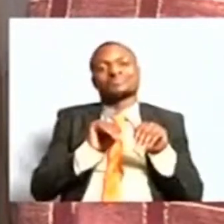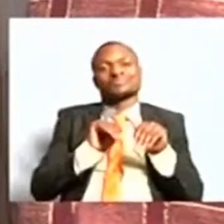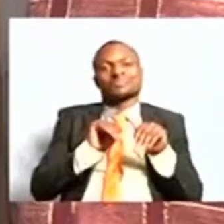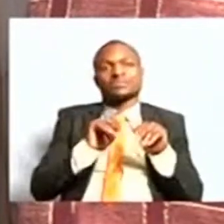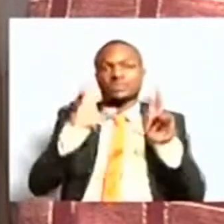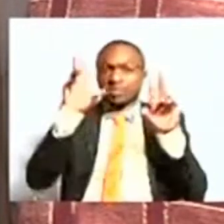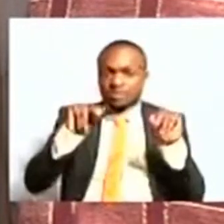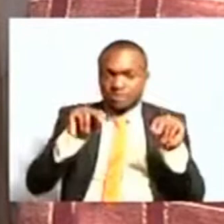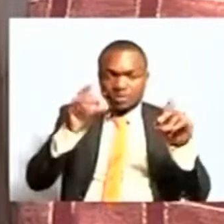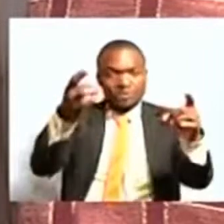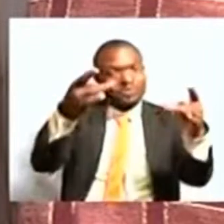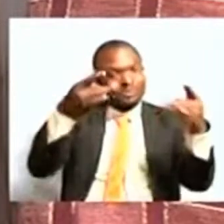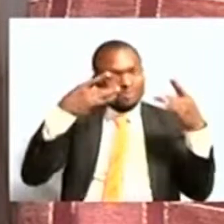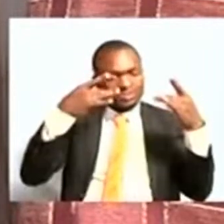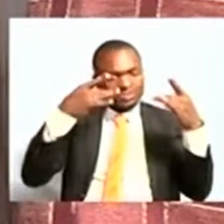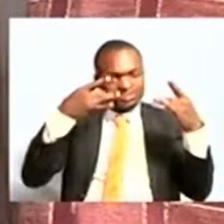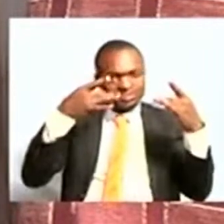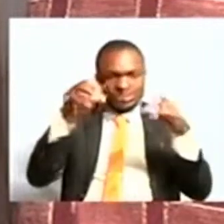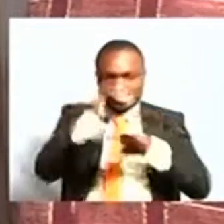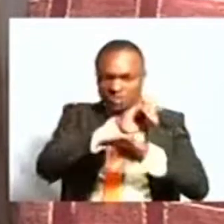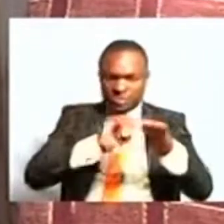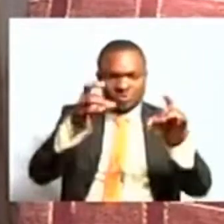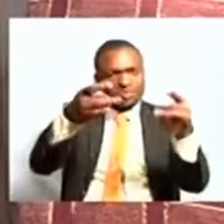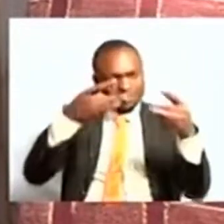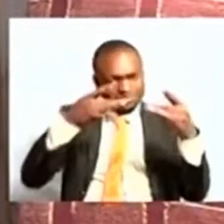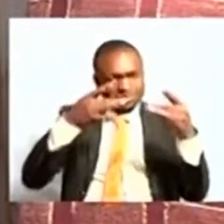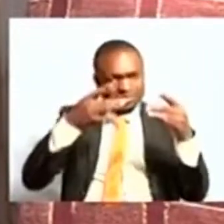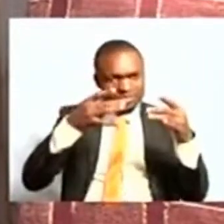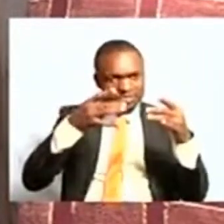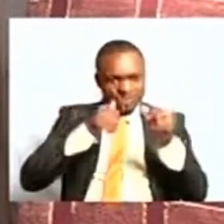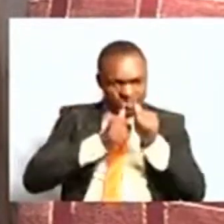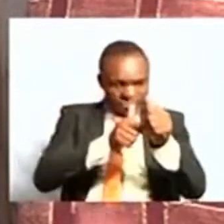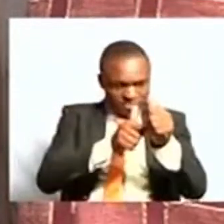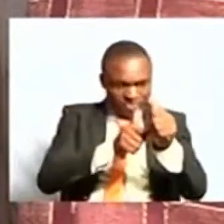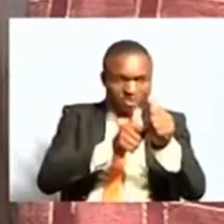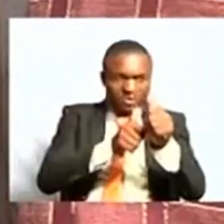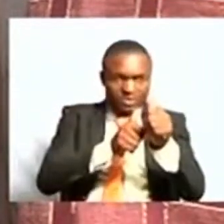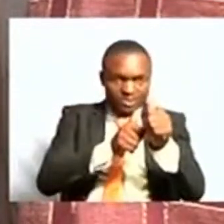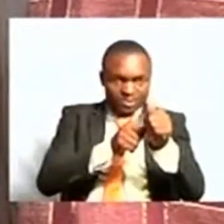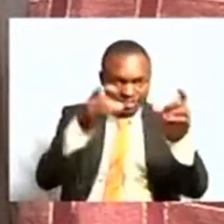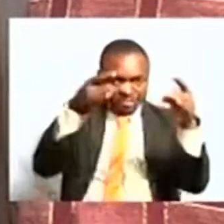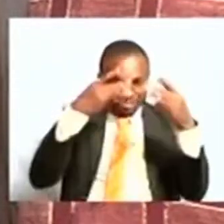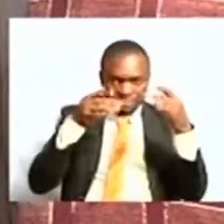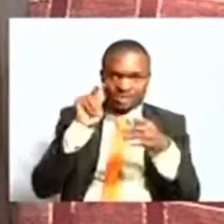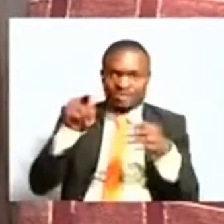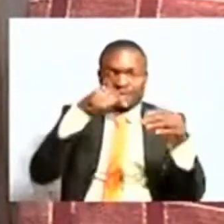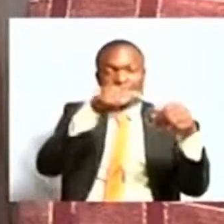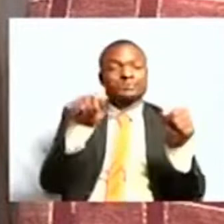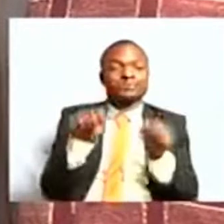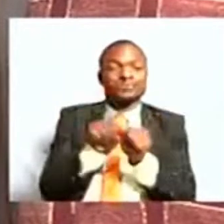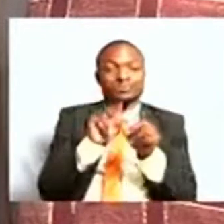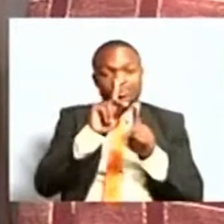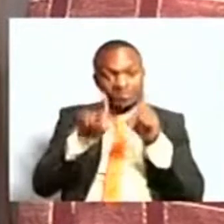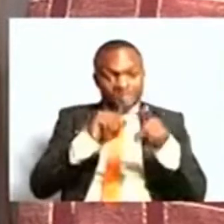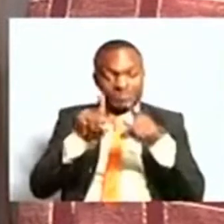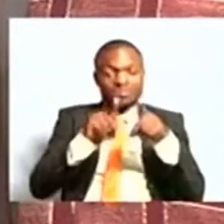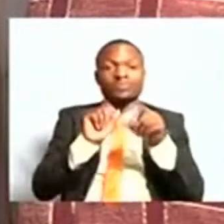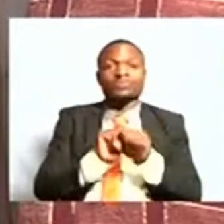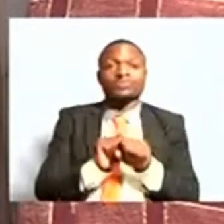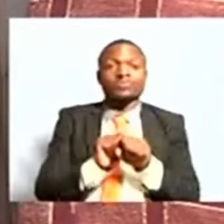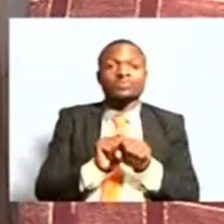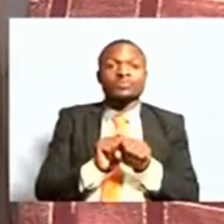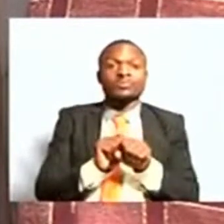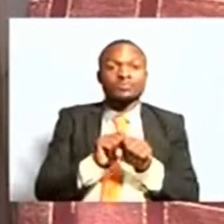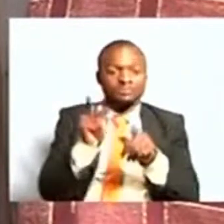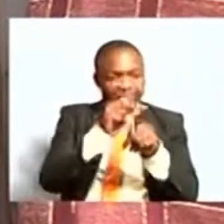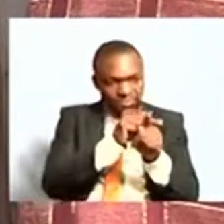No overspeeding. Move according to the speed in that particular area. Okay. The motorists should also